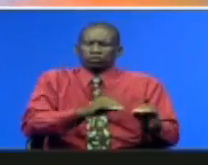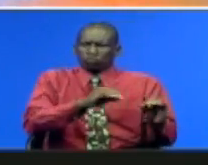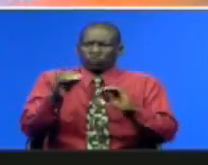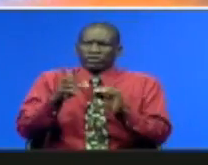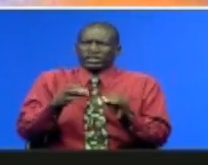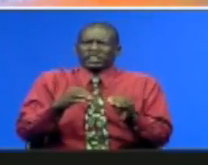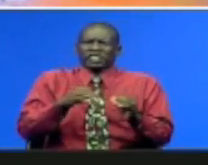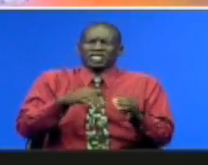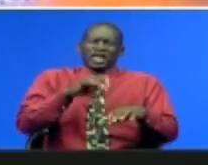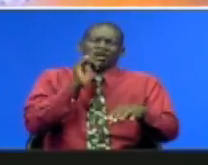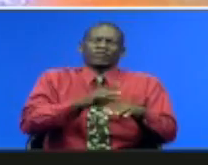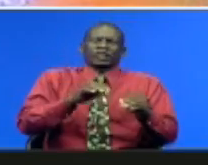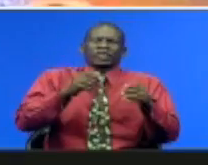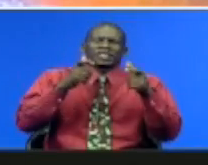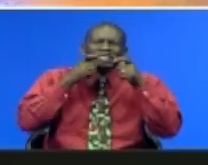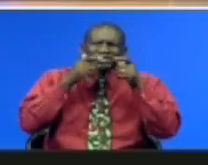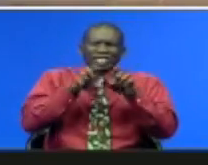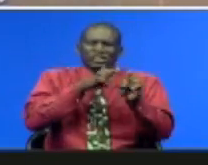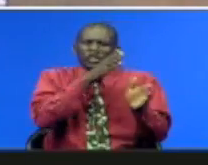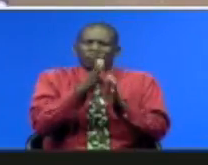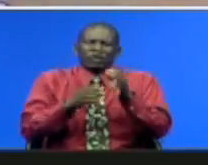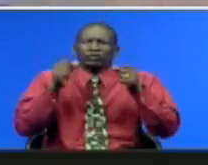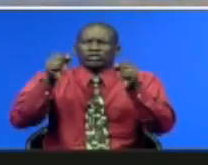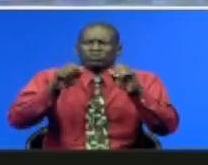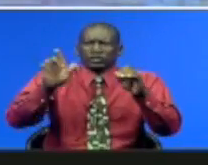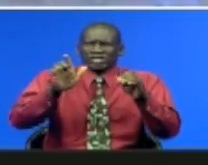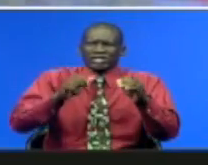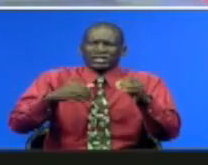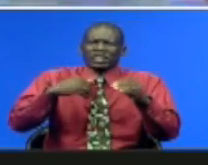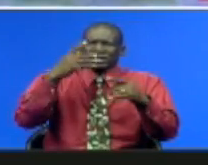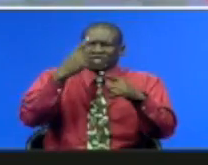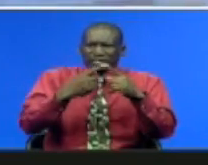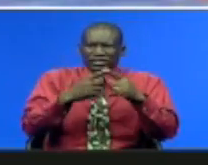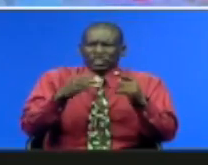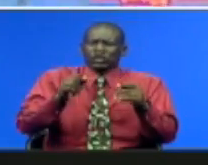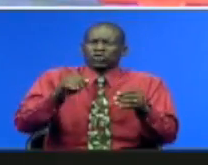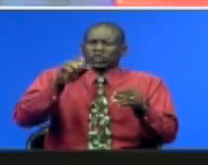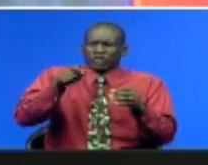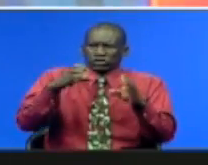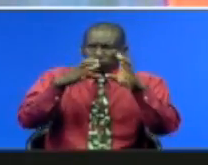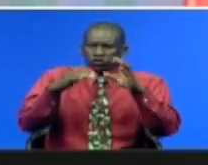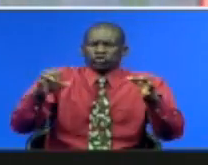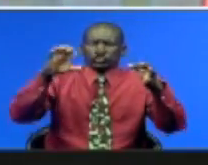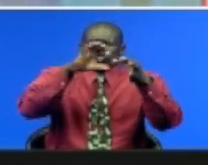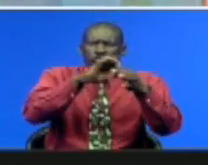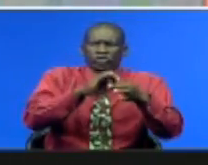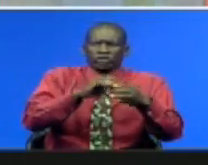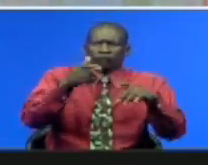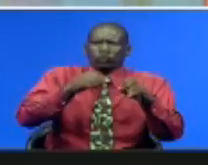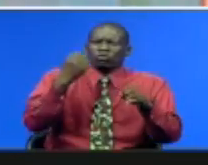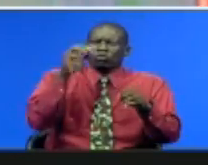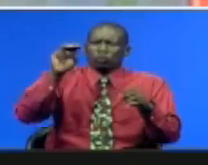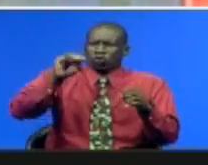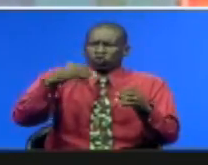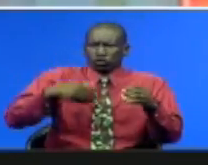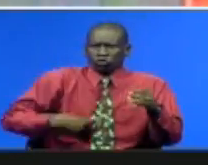they prepare for the CAF Champions League next year. Nkata joined Tusker from Moroni Youth at the beginning of the season and guided the Brewers to winning the GOtv Shield